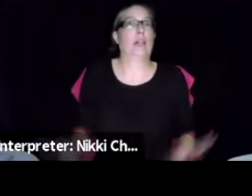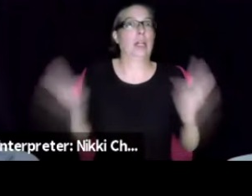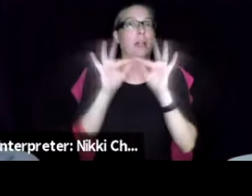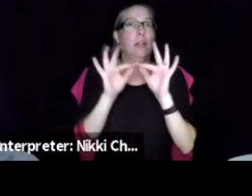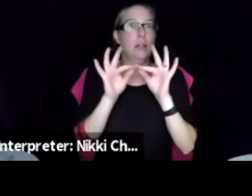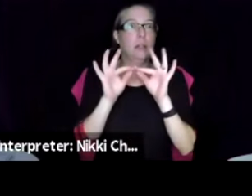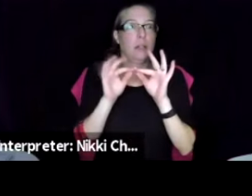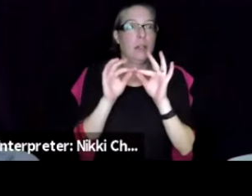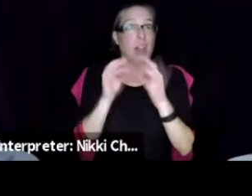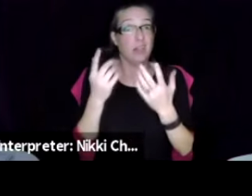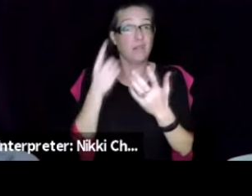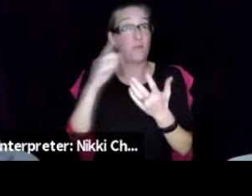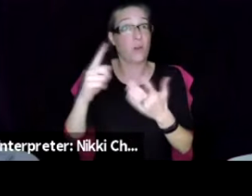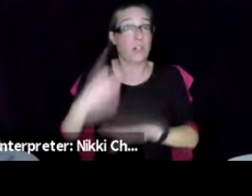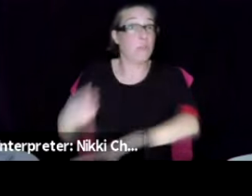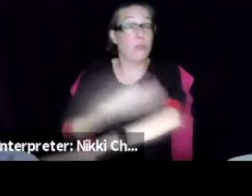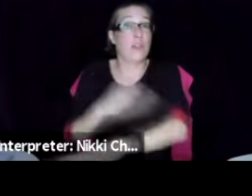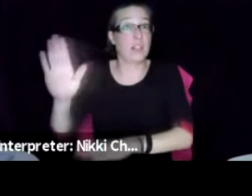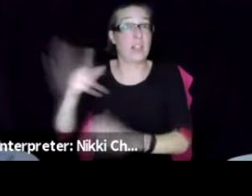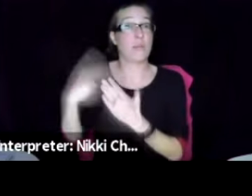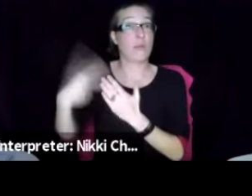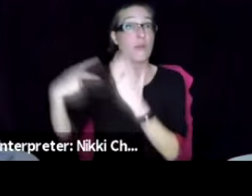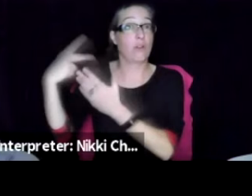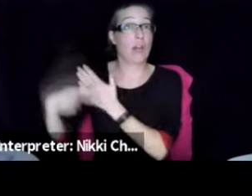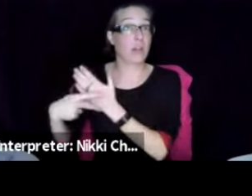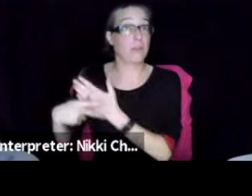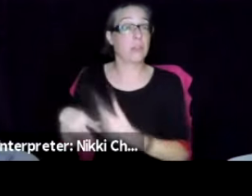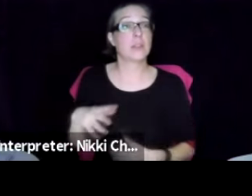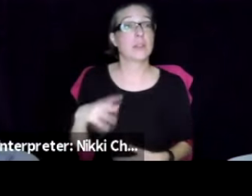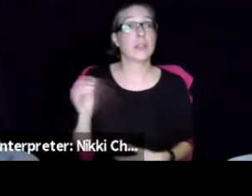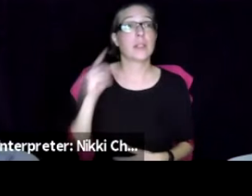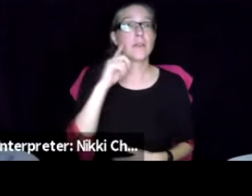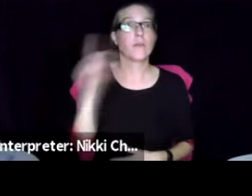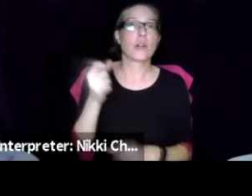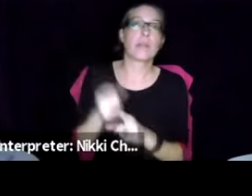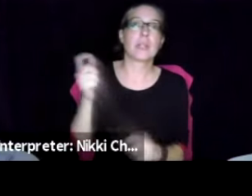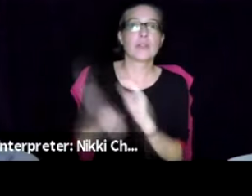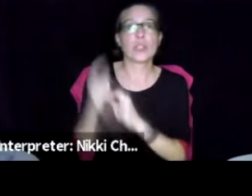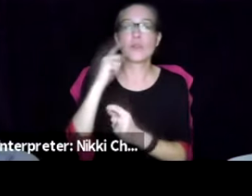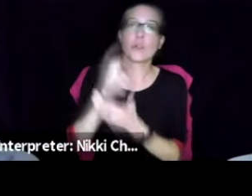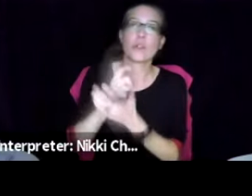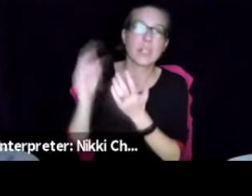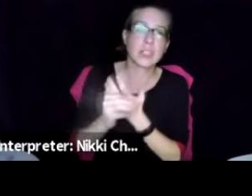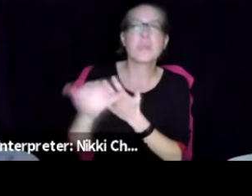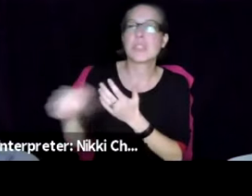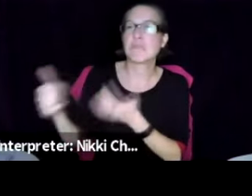to improve programs and to make change on curriculums, etc.